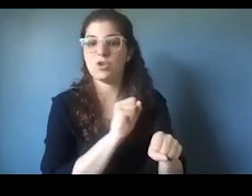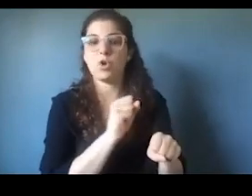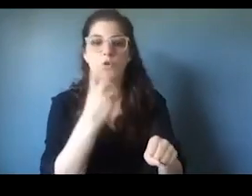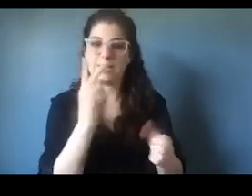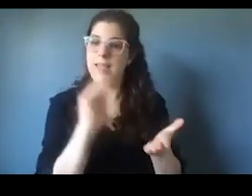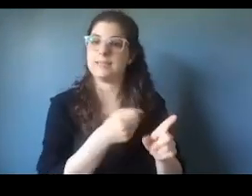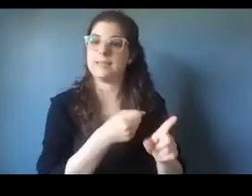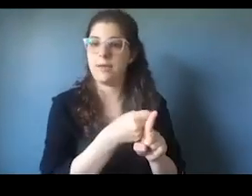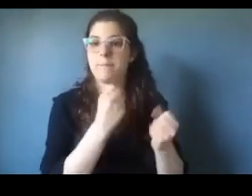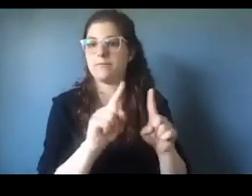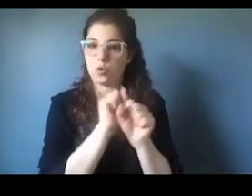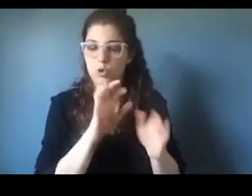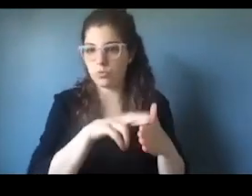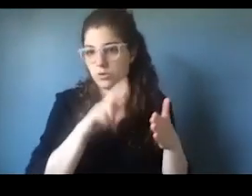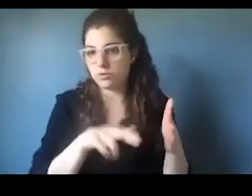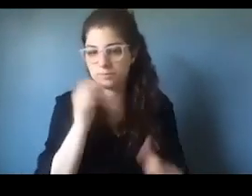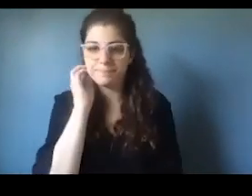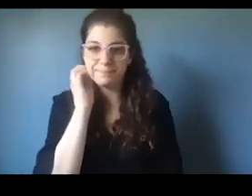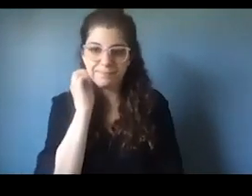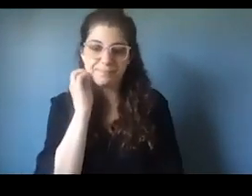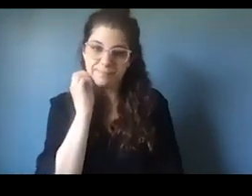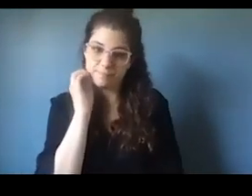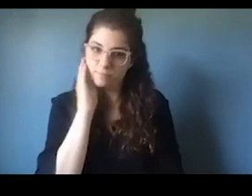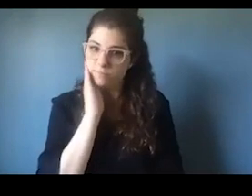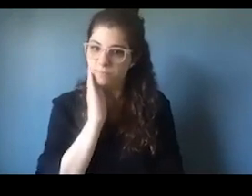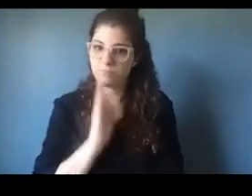worker outcomes as a result.